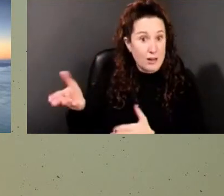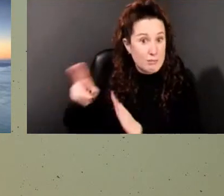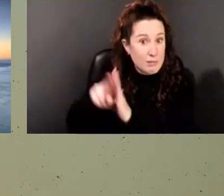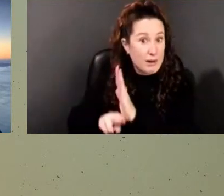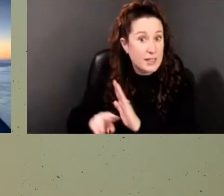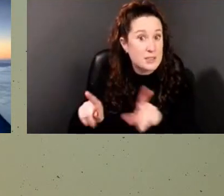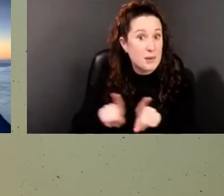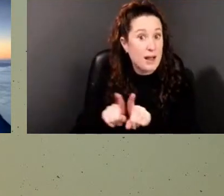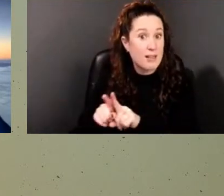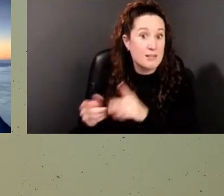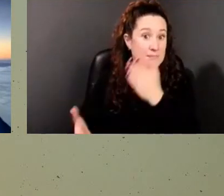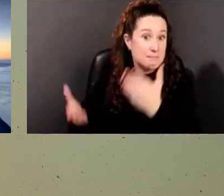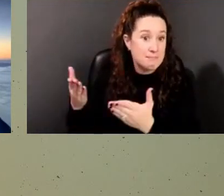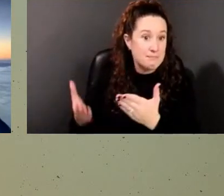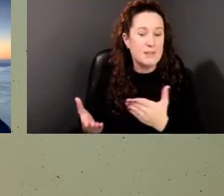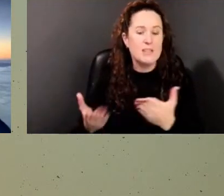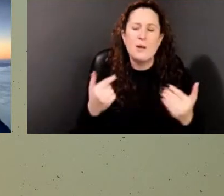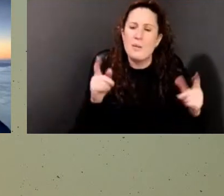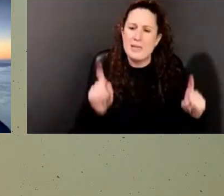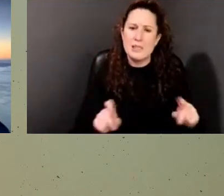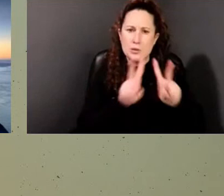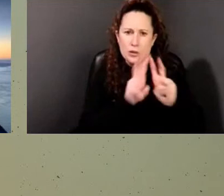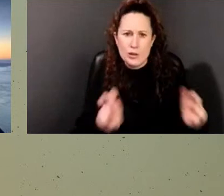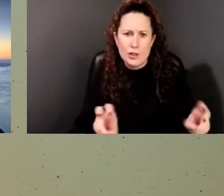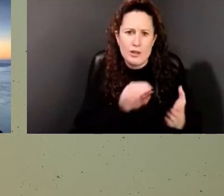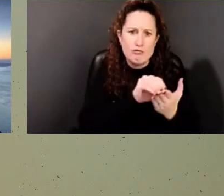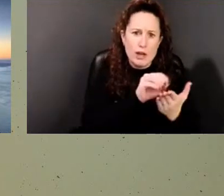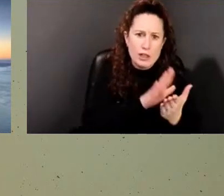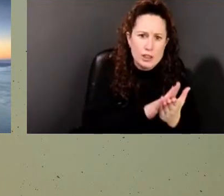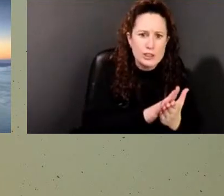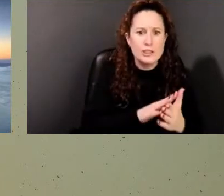records and also the census records too,